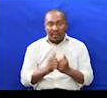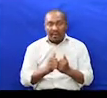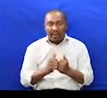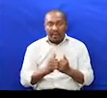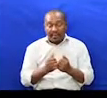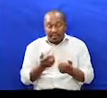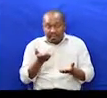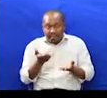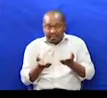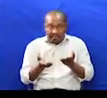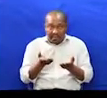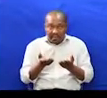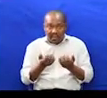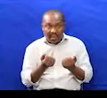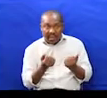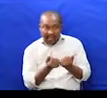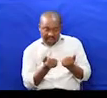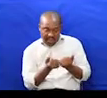be created